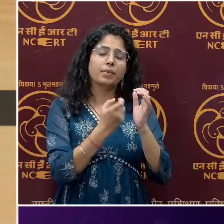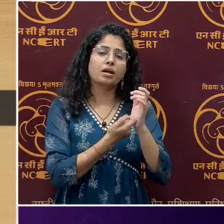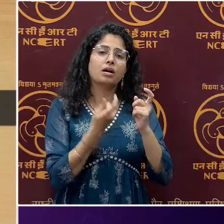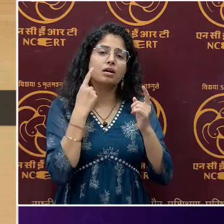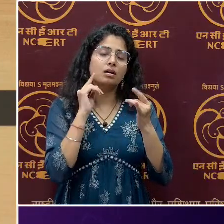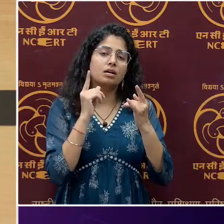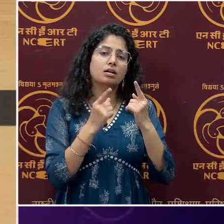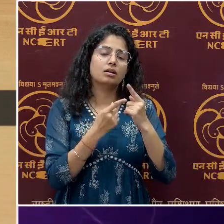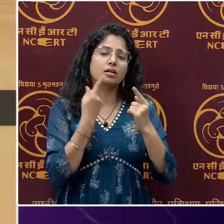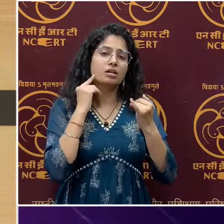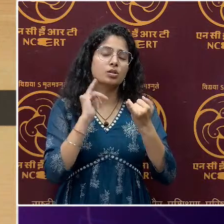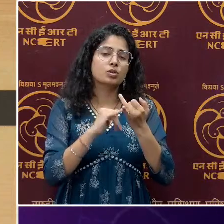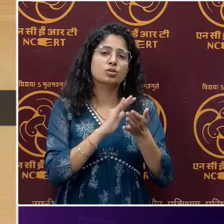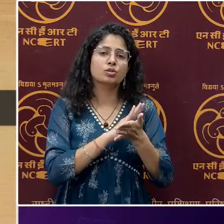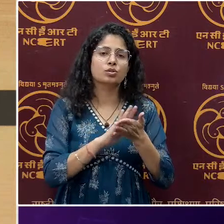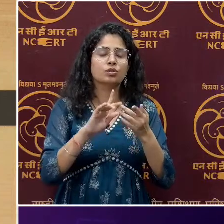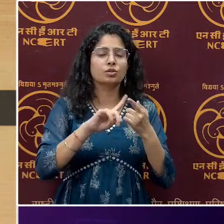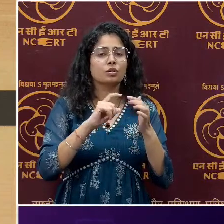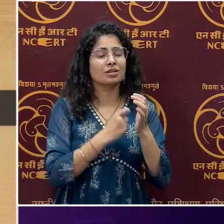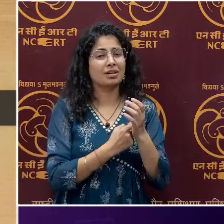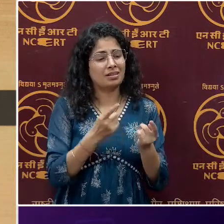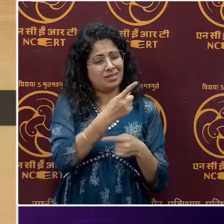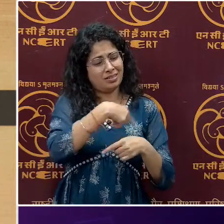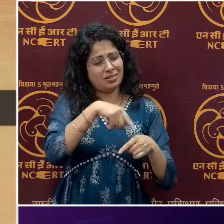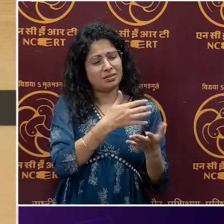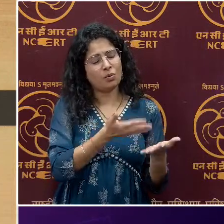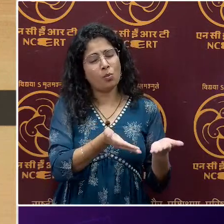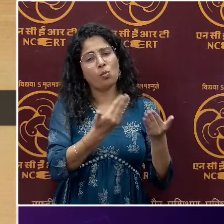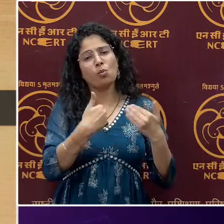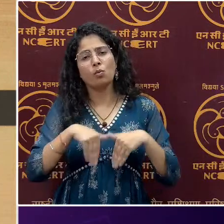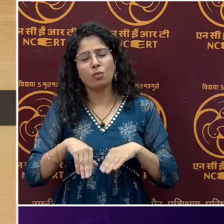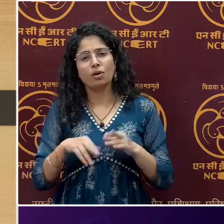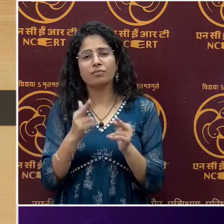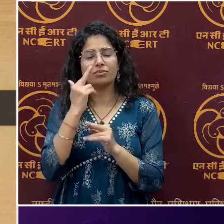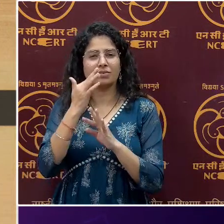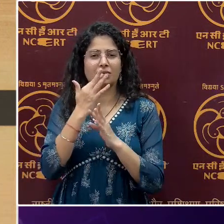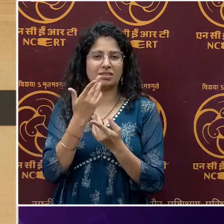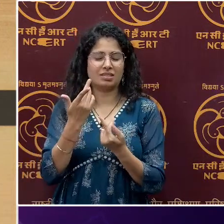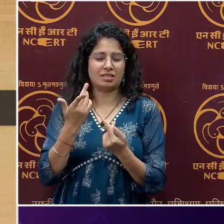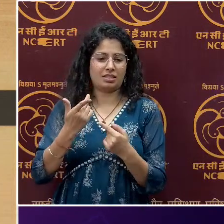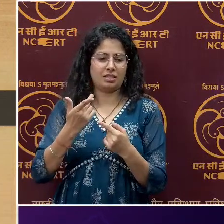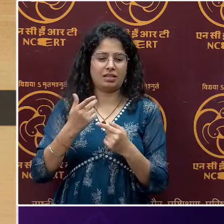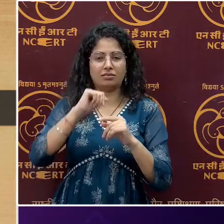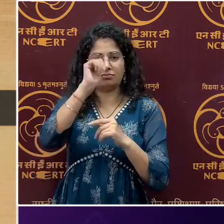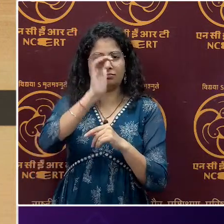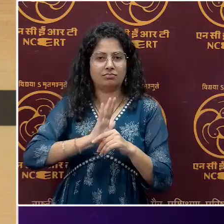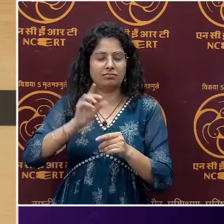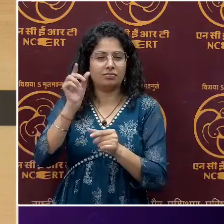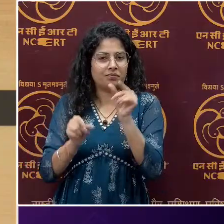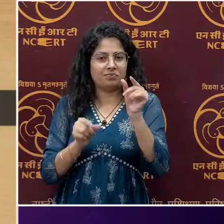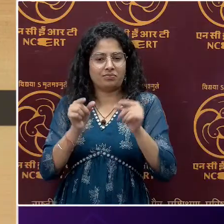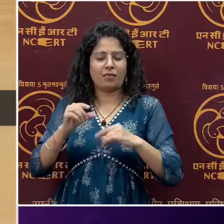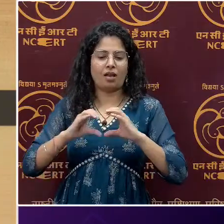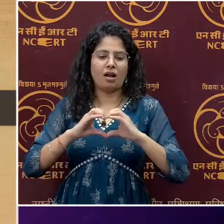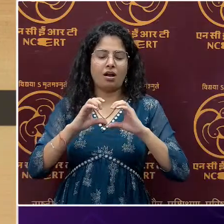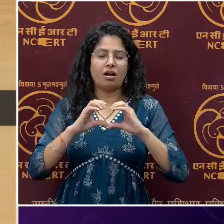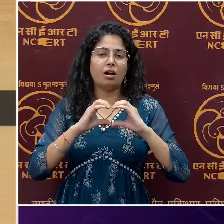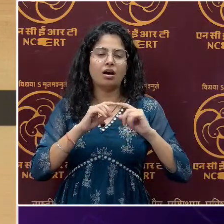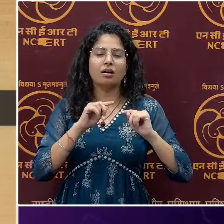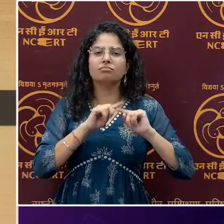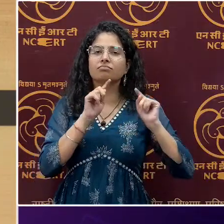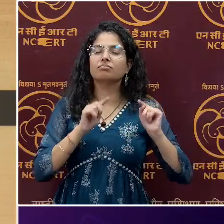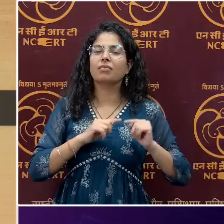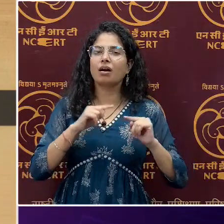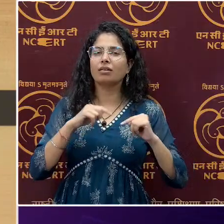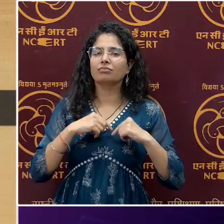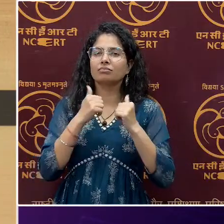country. So we want them also back, because again Indians have that heart that our people are our people, at any cost we